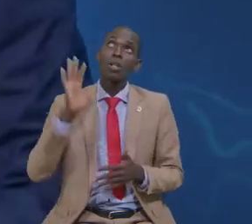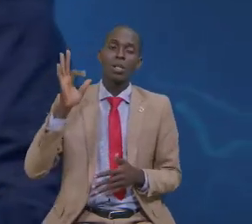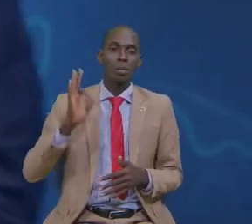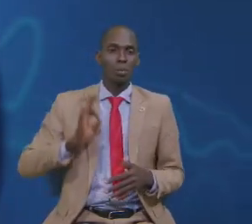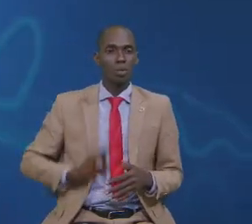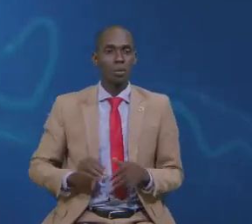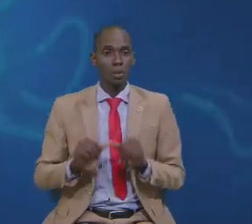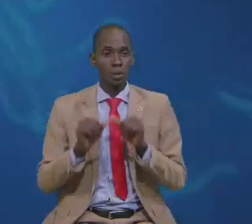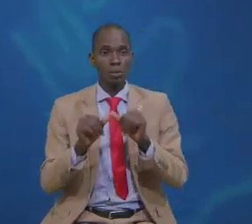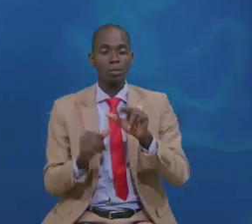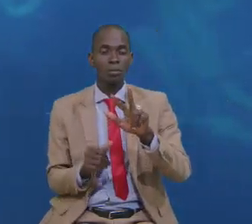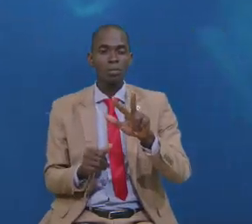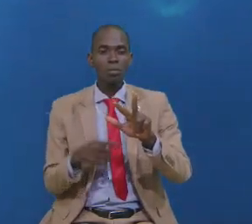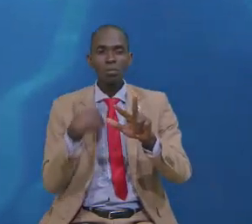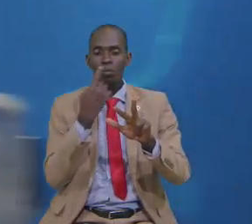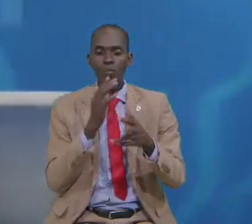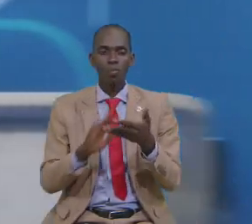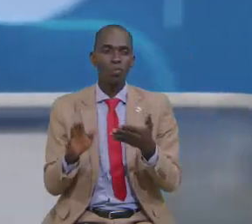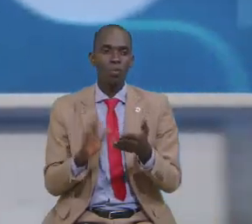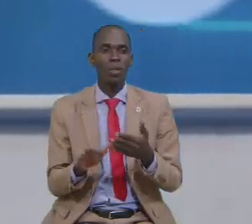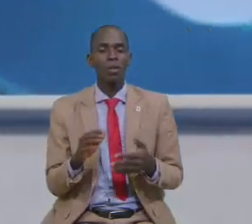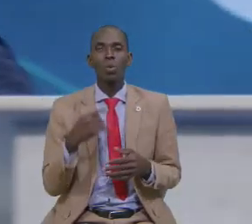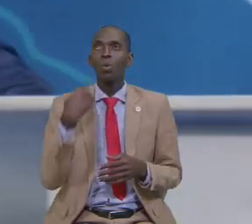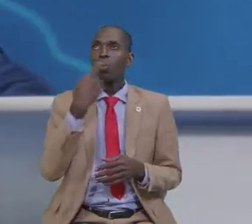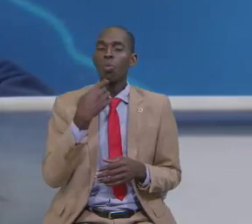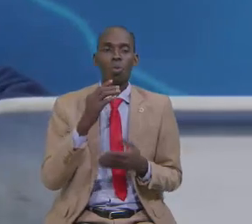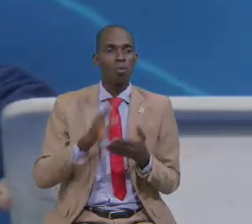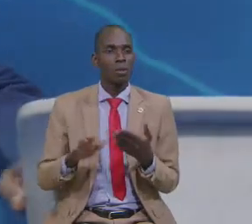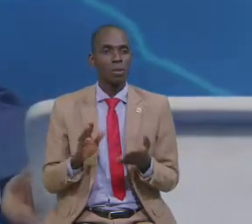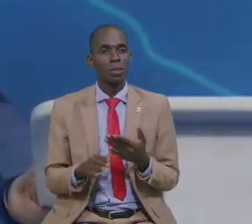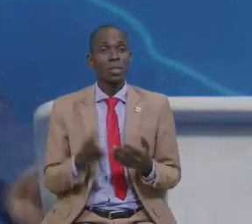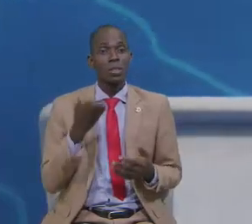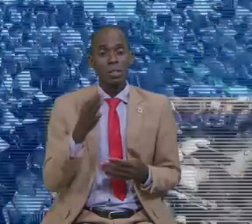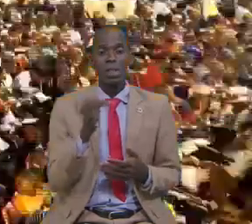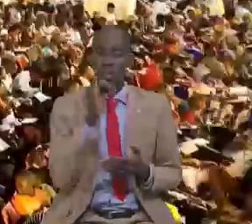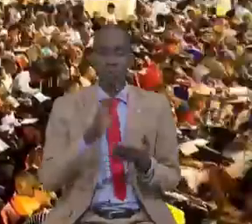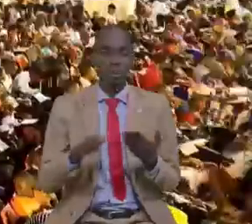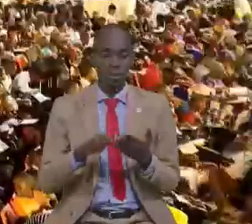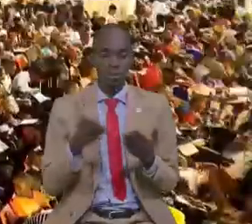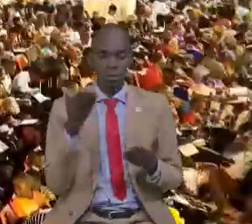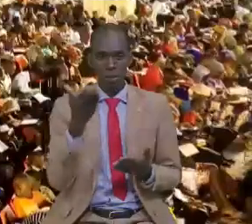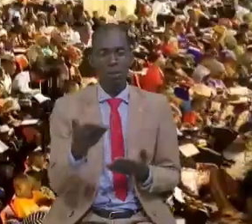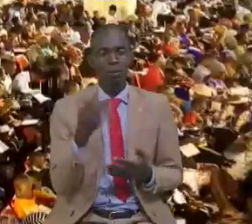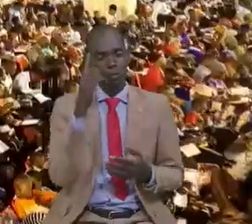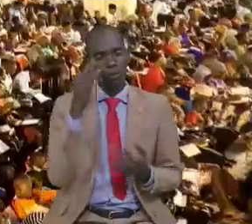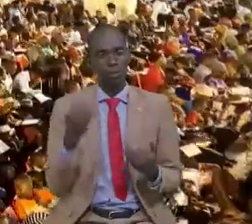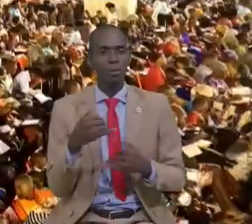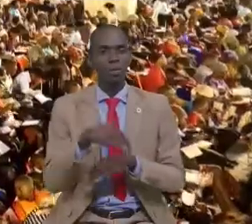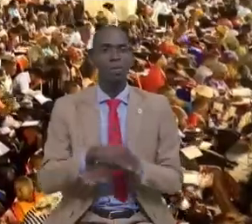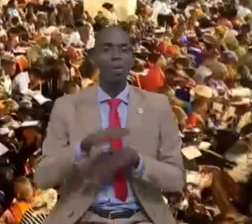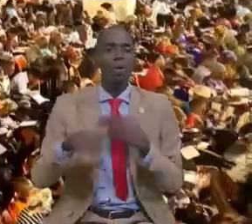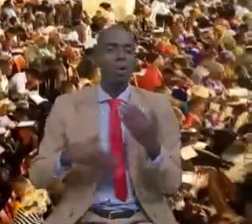who forgive us who forgive it there's forgiveness here tonight all thine